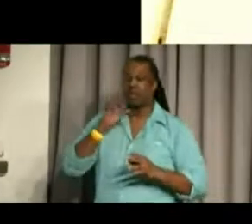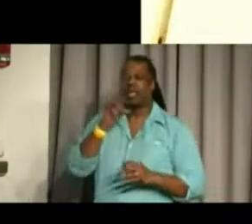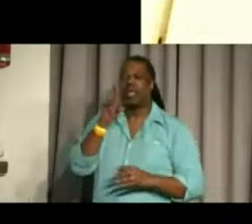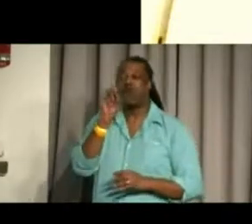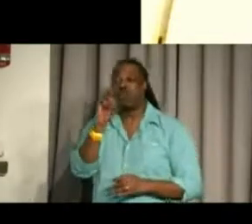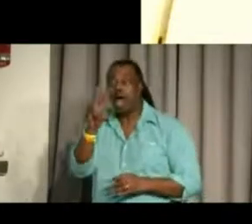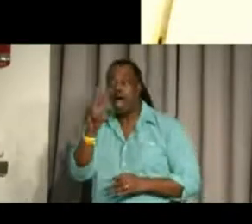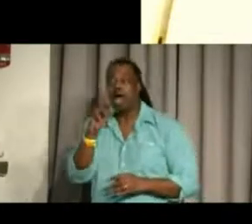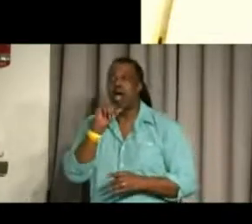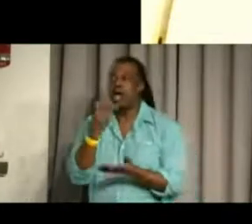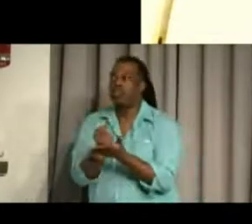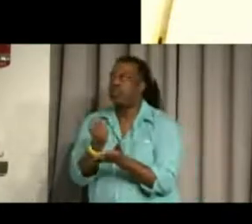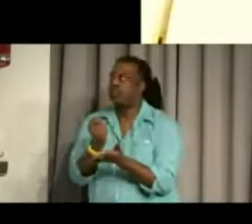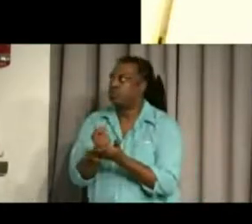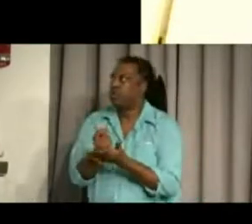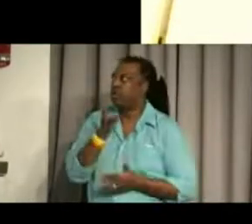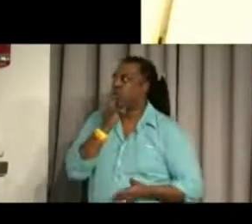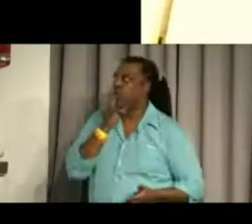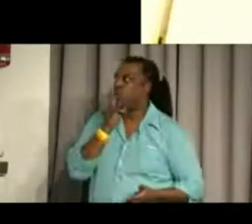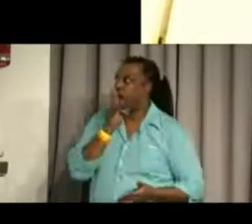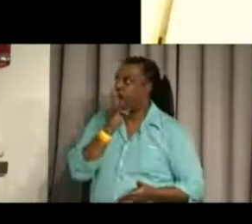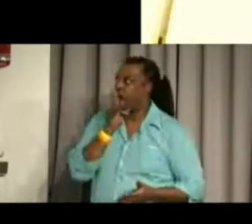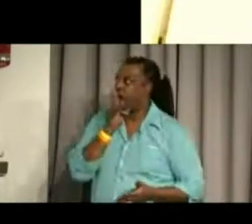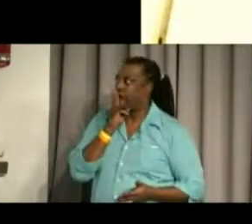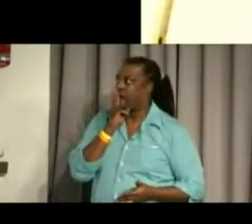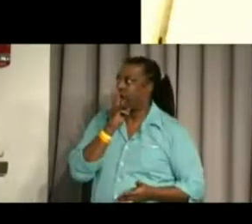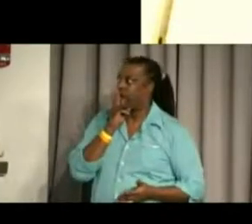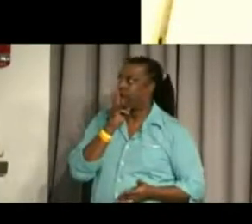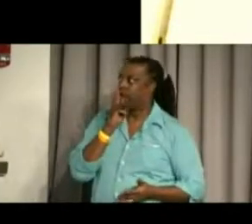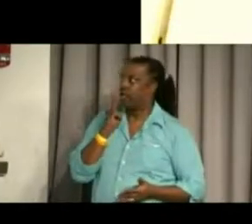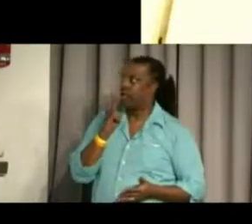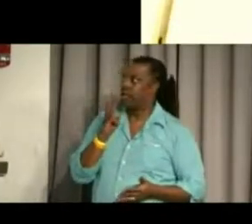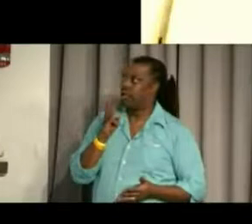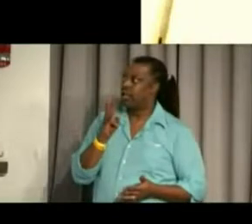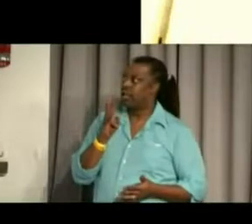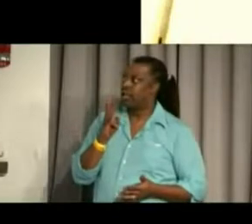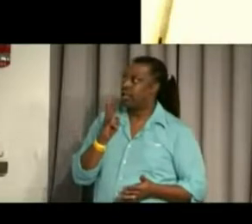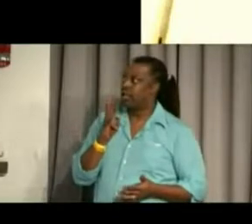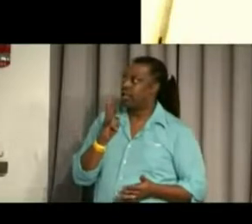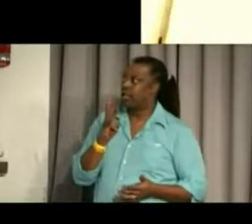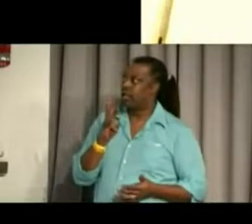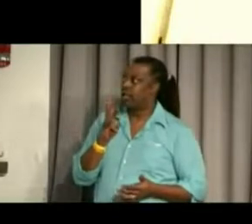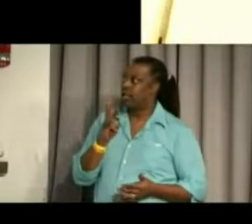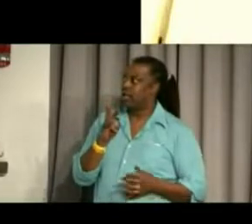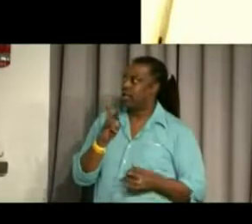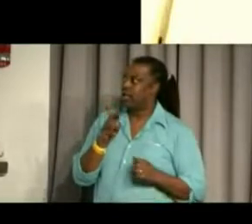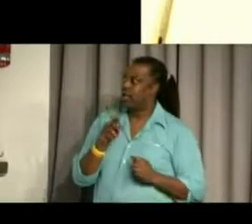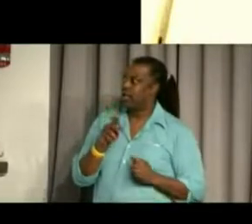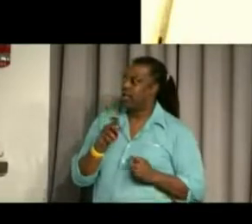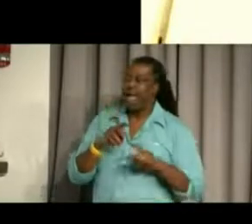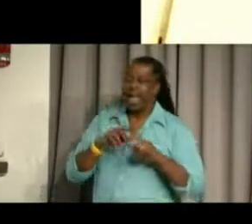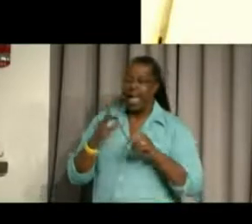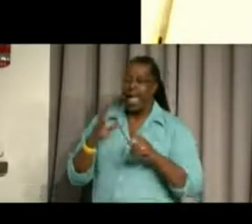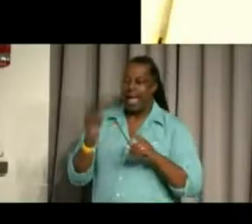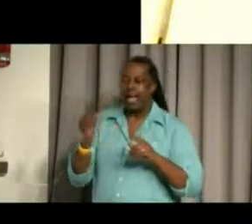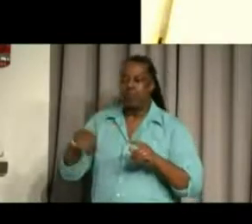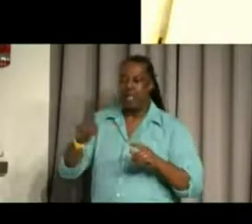water that poisoned a population of 100,000 people that we have to deal with the repercussions of that for